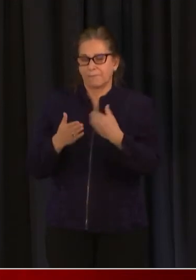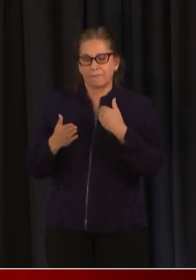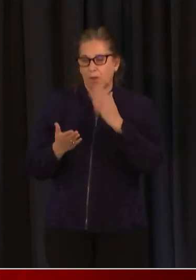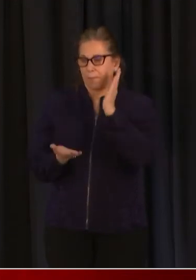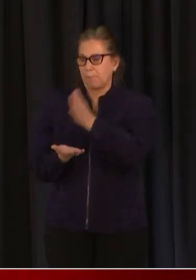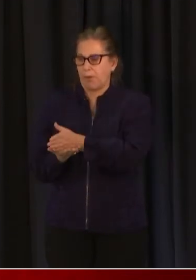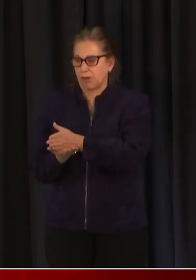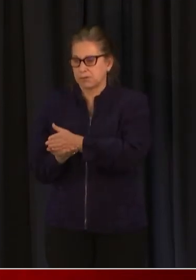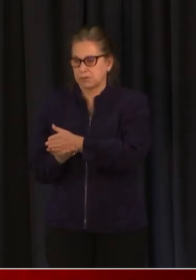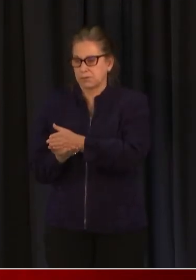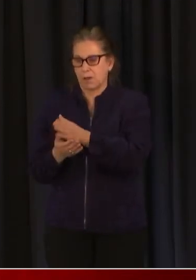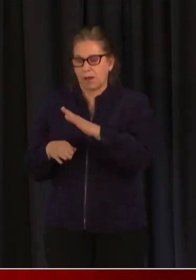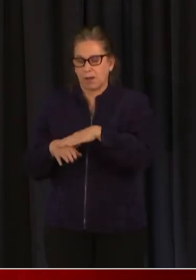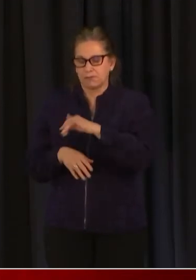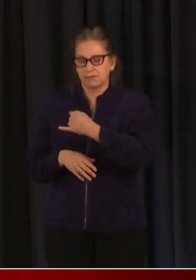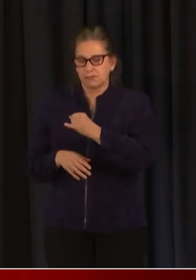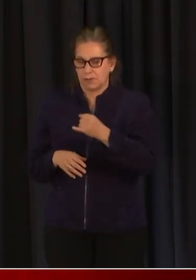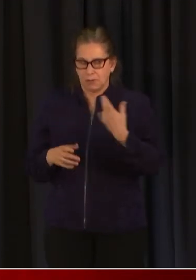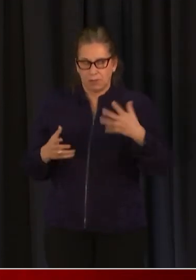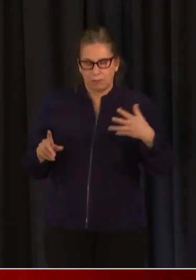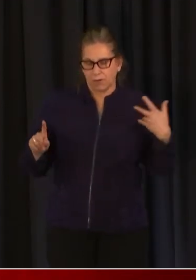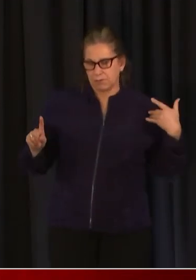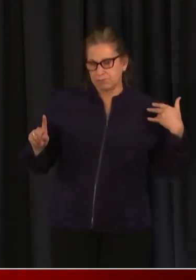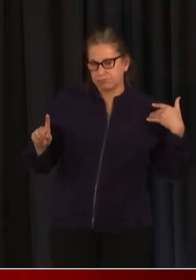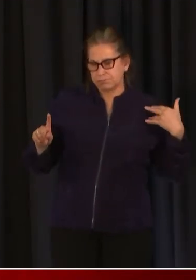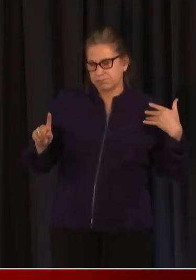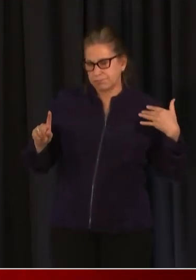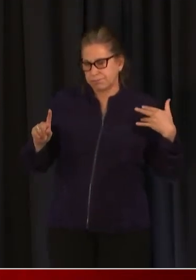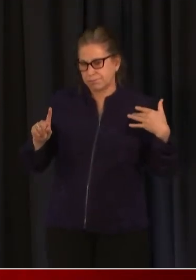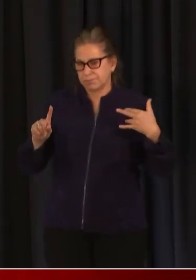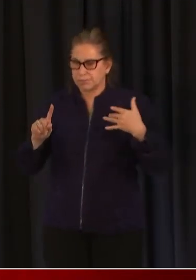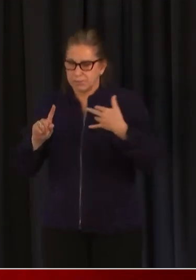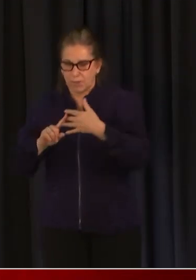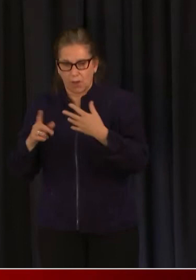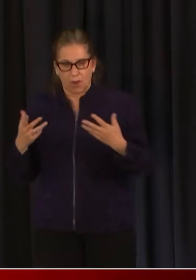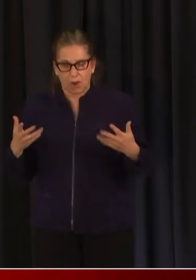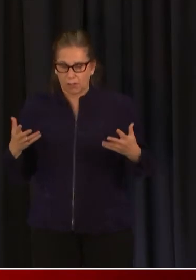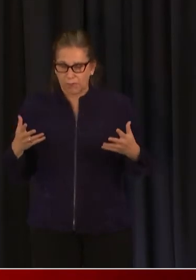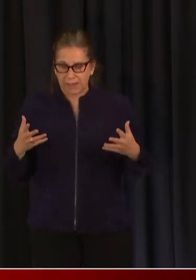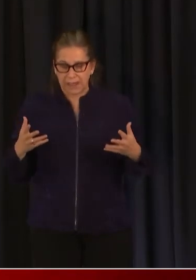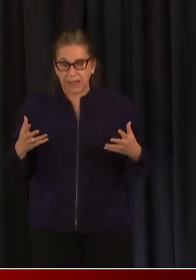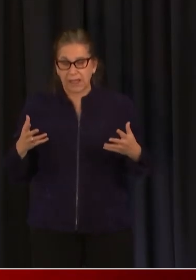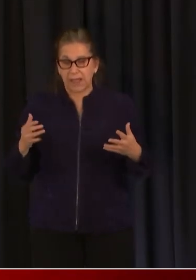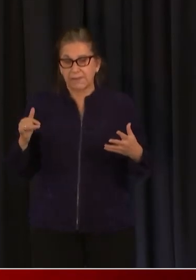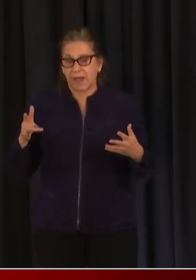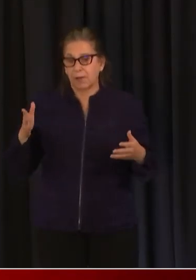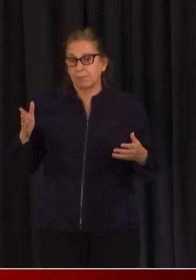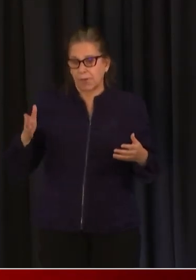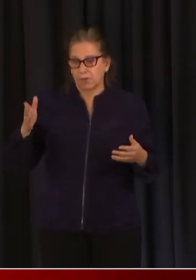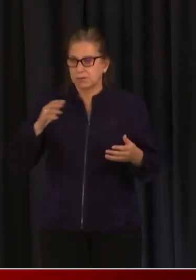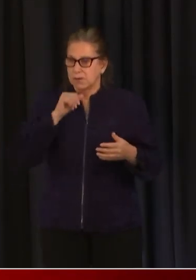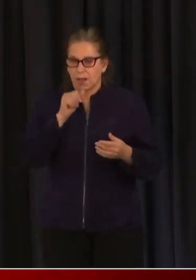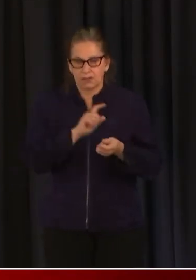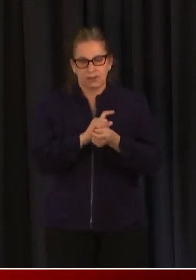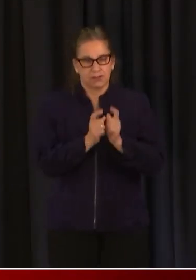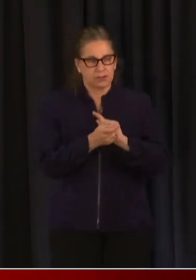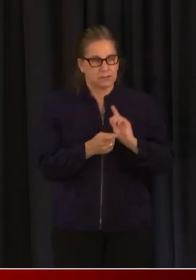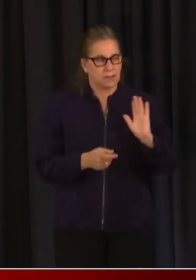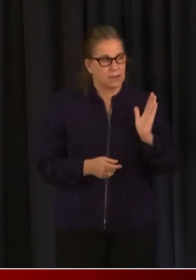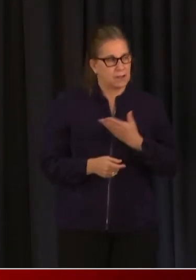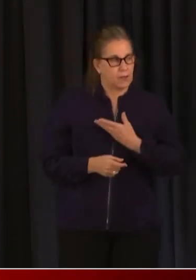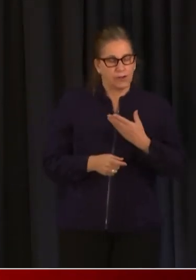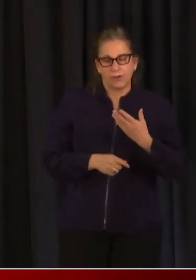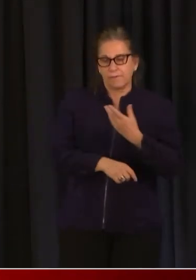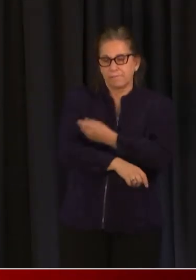making any statements or decisions to say that the pause has changed vaccine-seeking behavior. We know that those trends